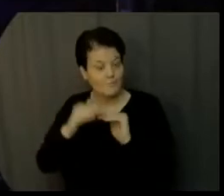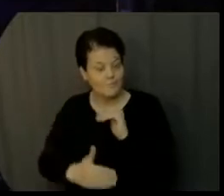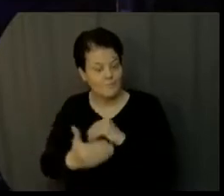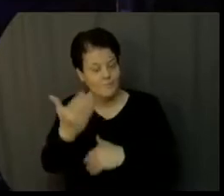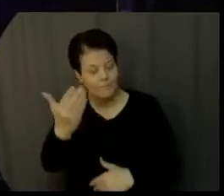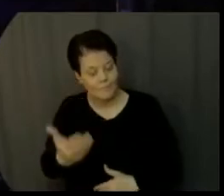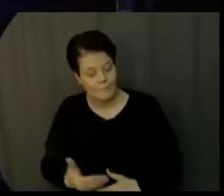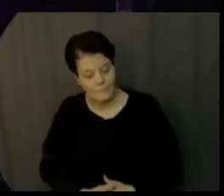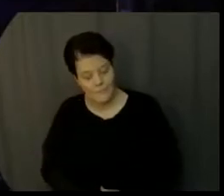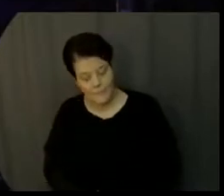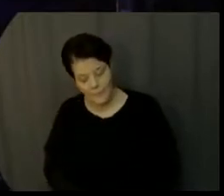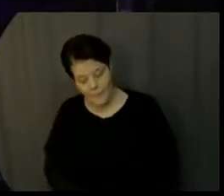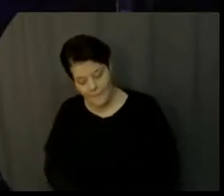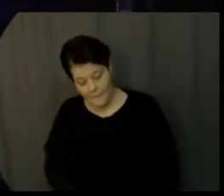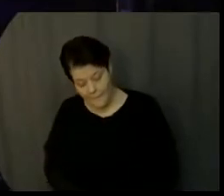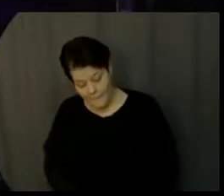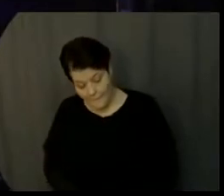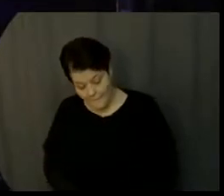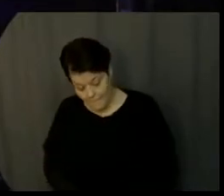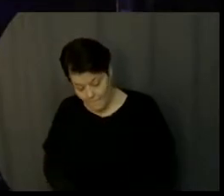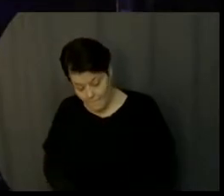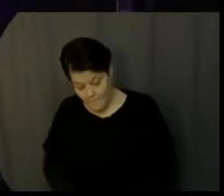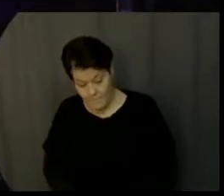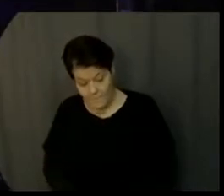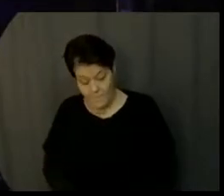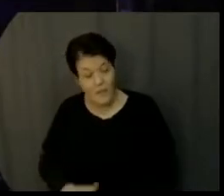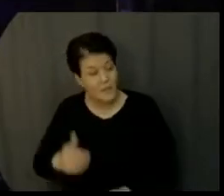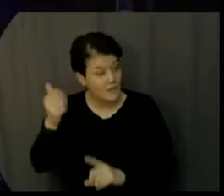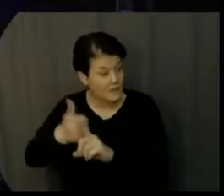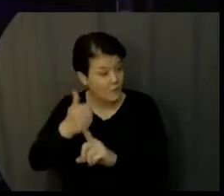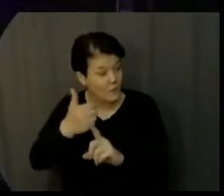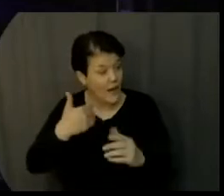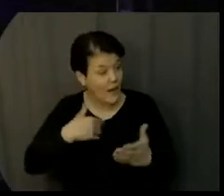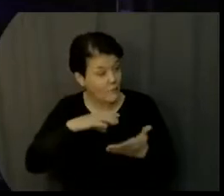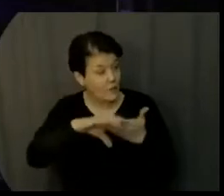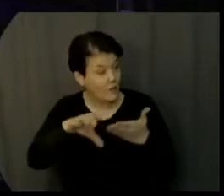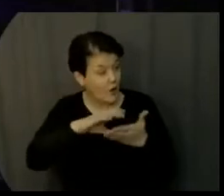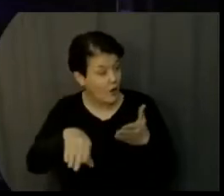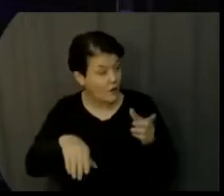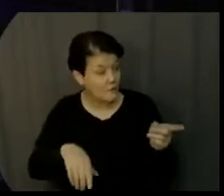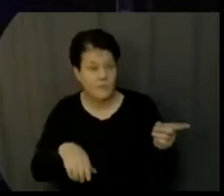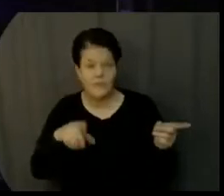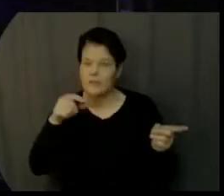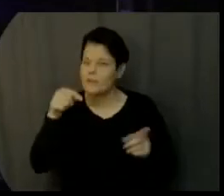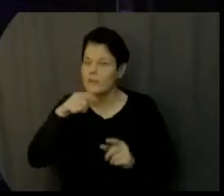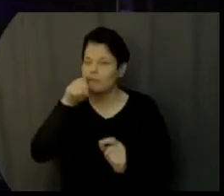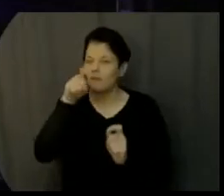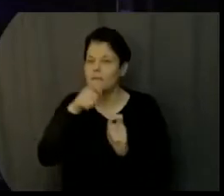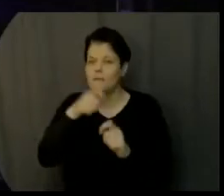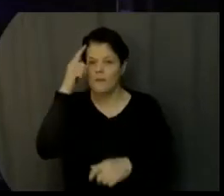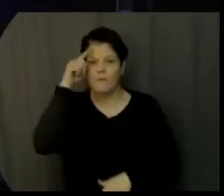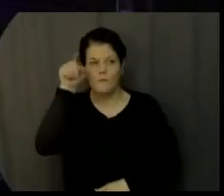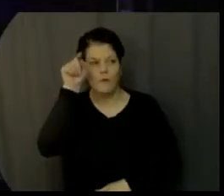And when it comes to, everyone have a card, it should be on your seat. This is for you. This is just for you to take